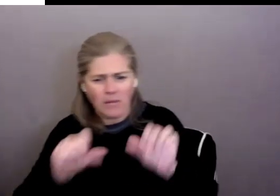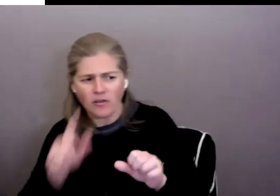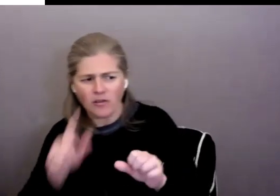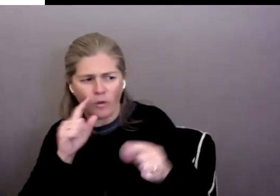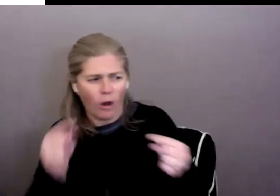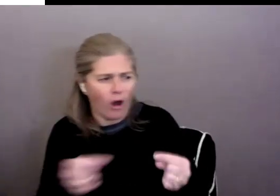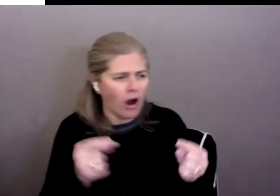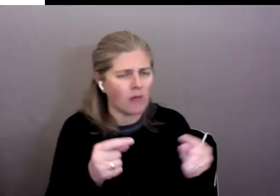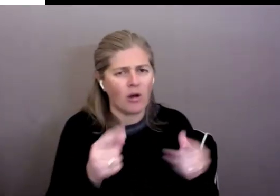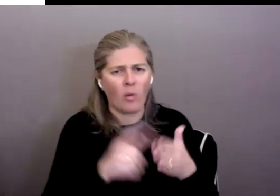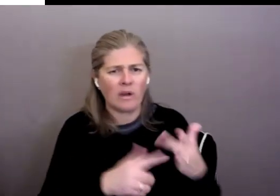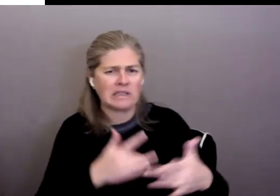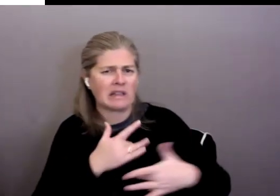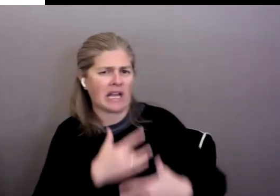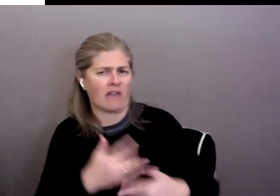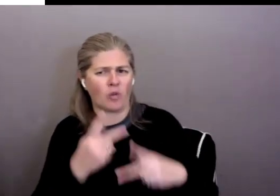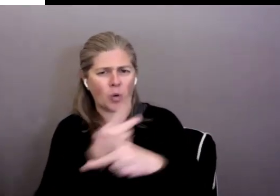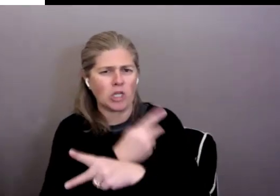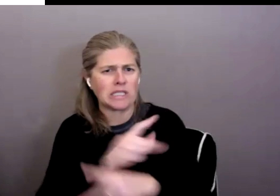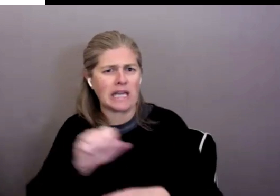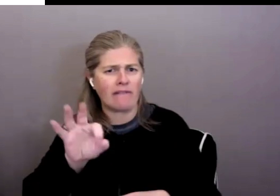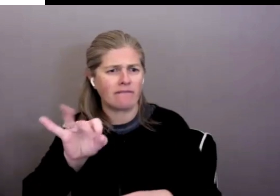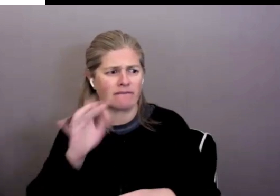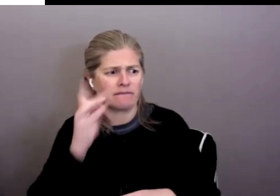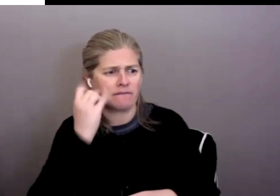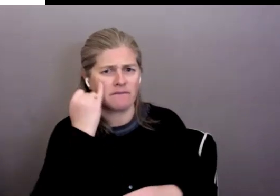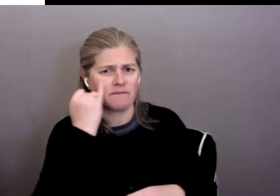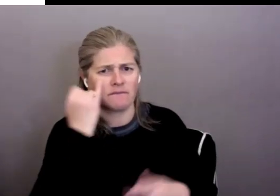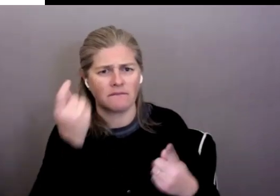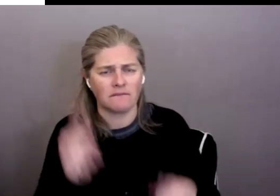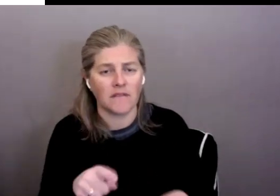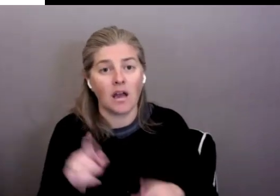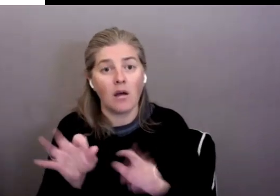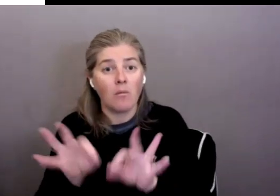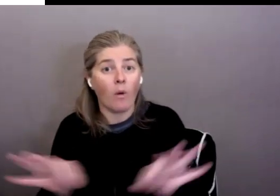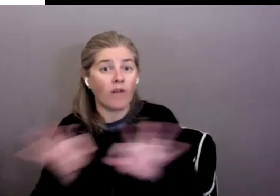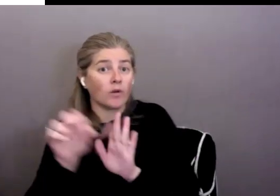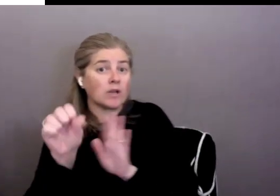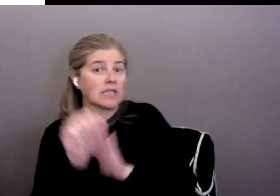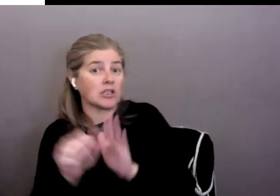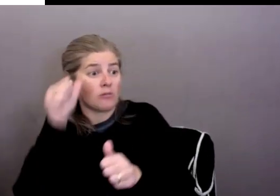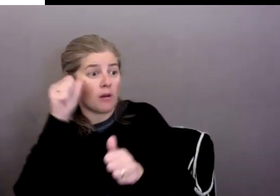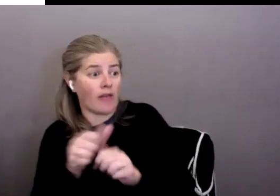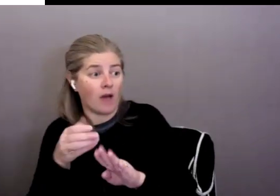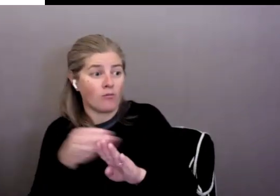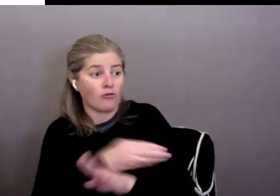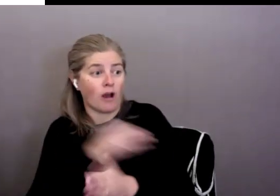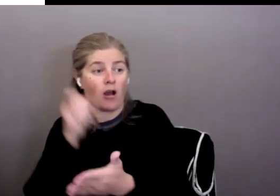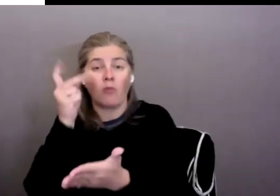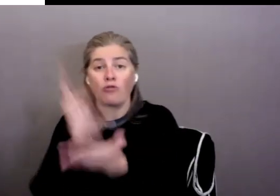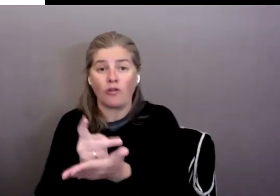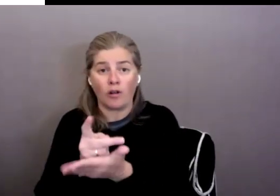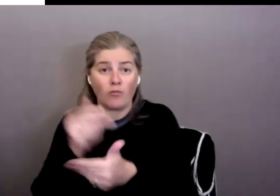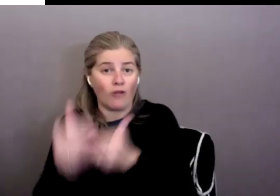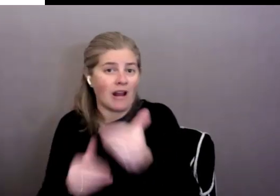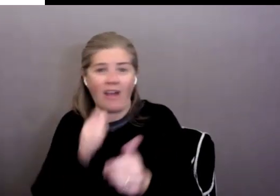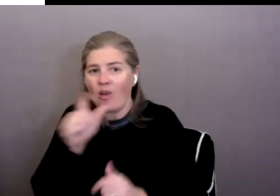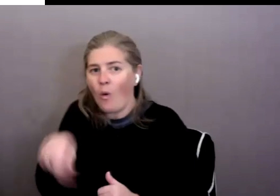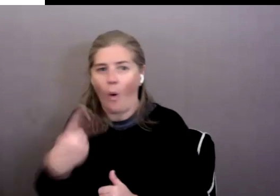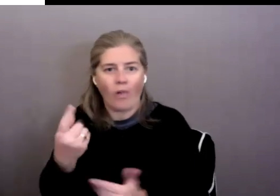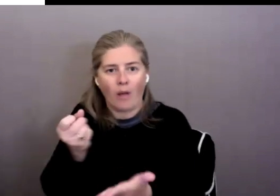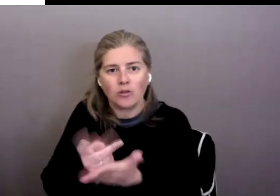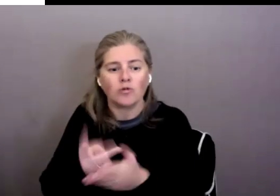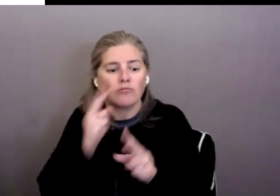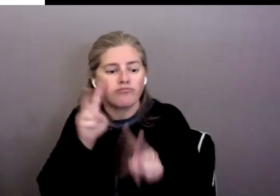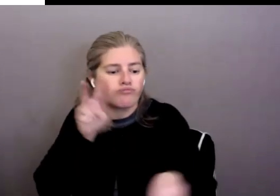what is the likelihood of the worst case scenario? It's important for states to remember that the prior approval process is not the only opportunity to engage in oversight.